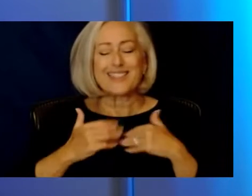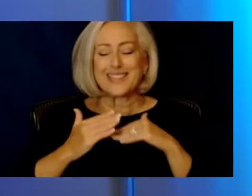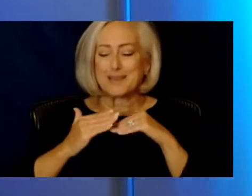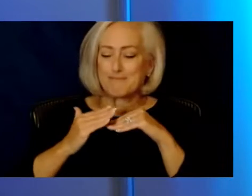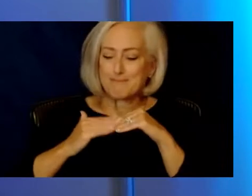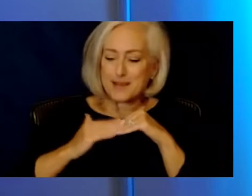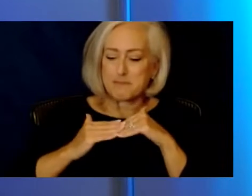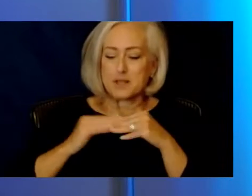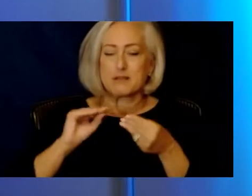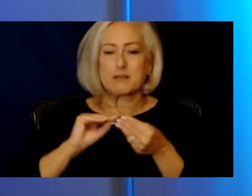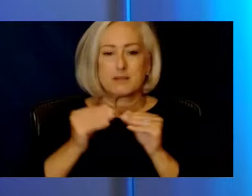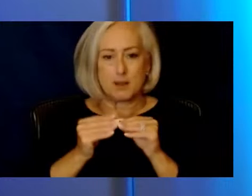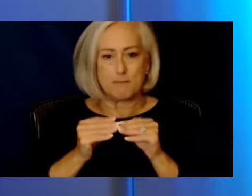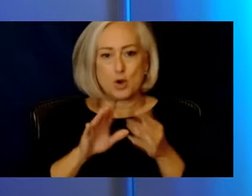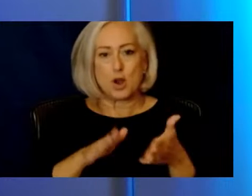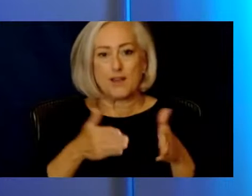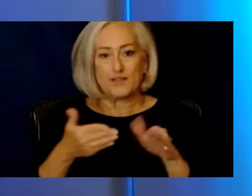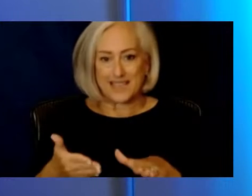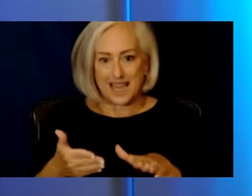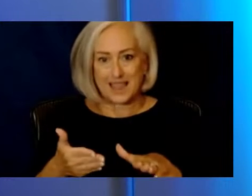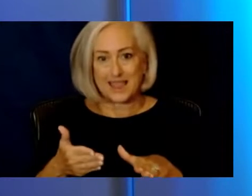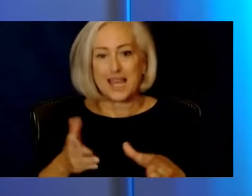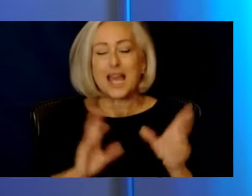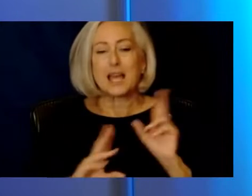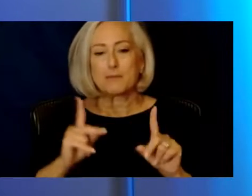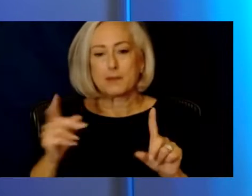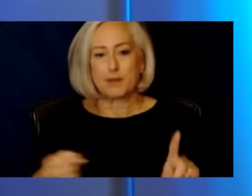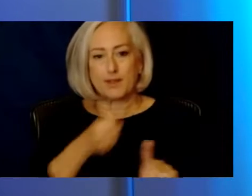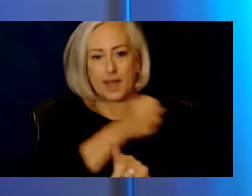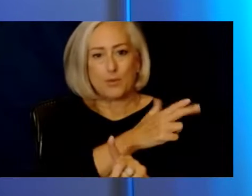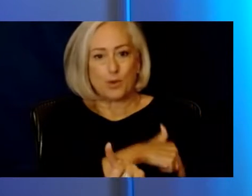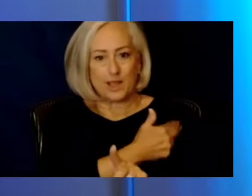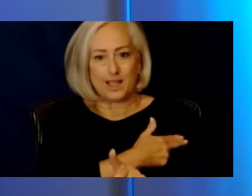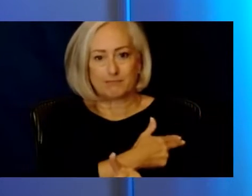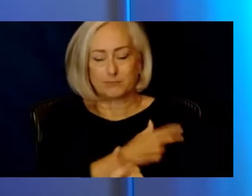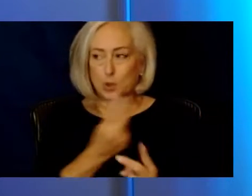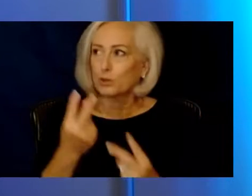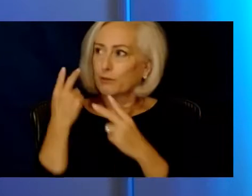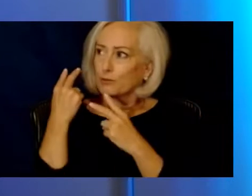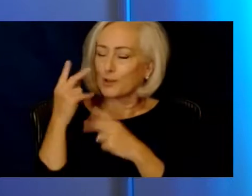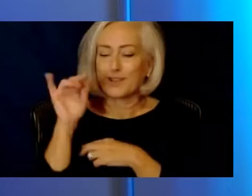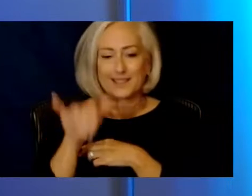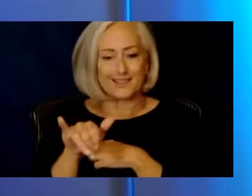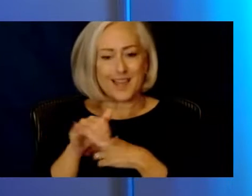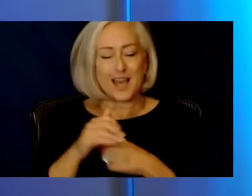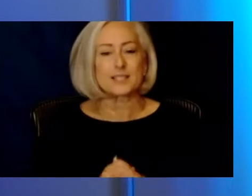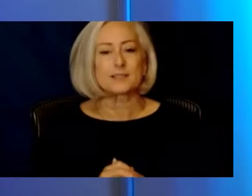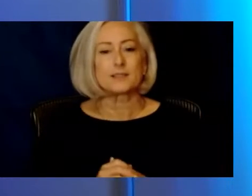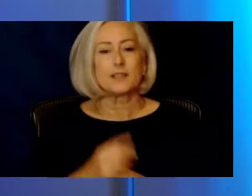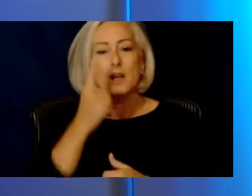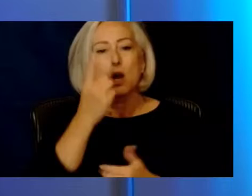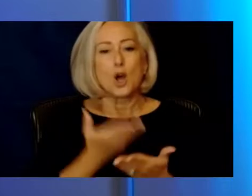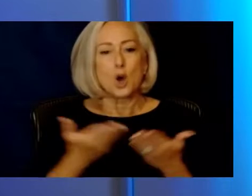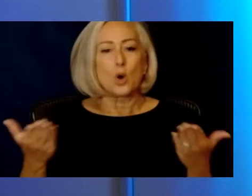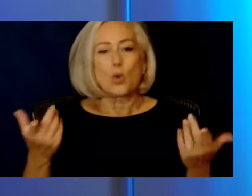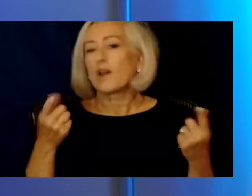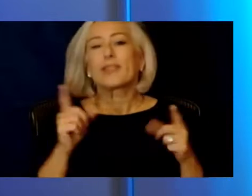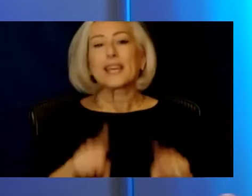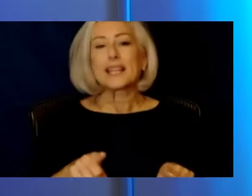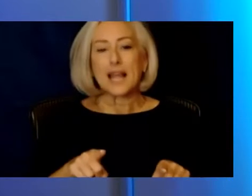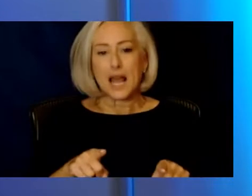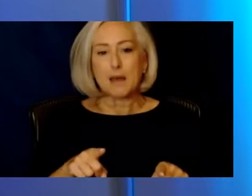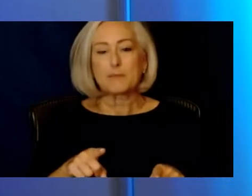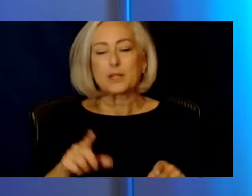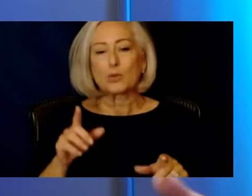and hospitalizations, and we've reflected that as well. One of the things that happens with influenza is that it